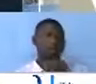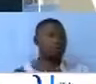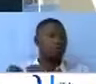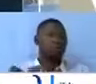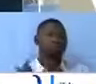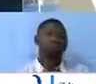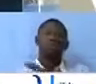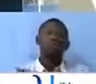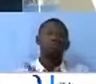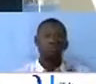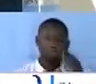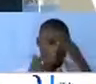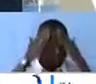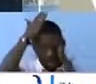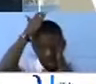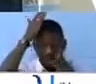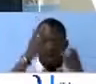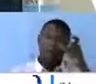person.